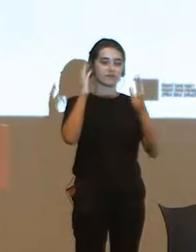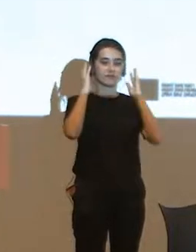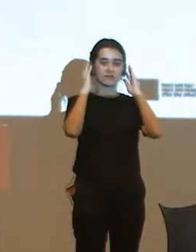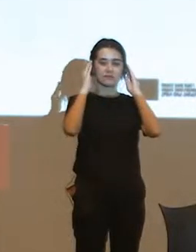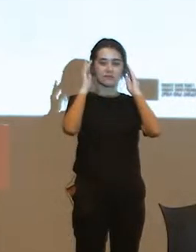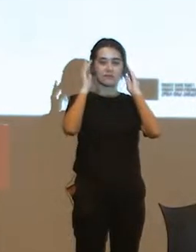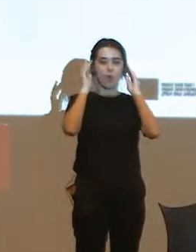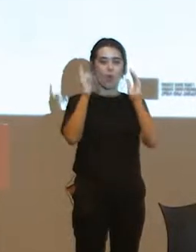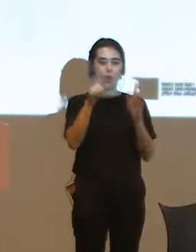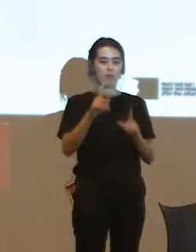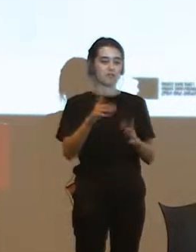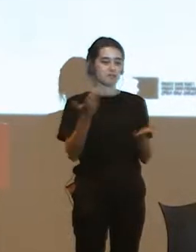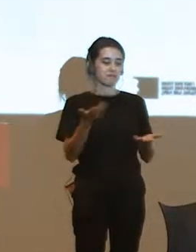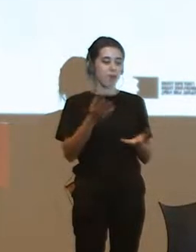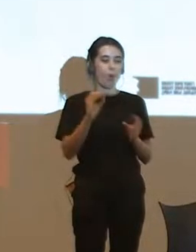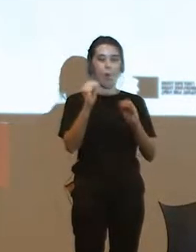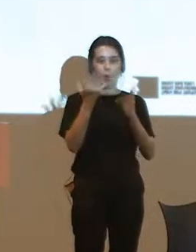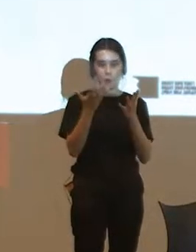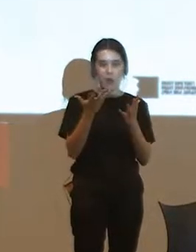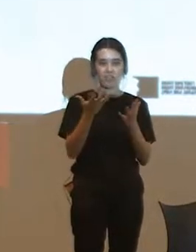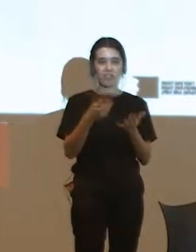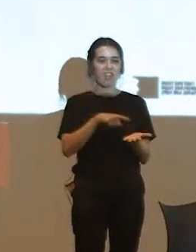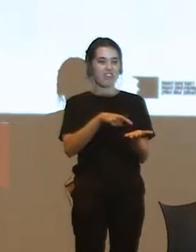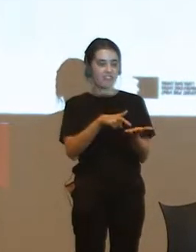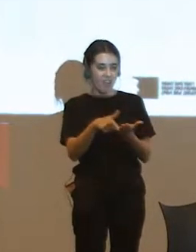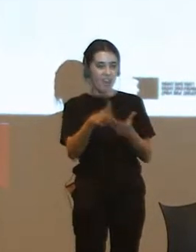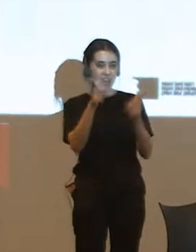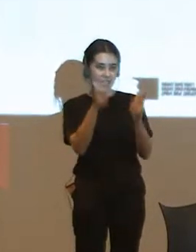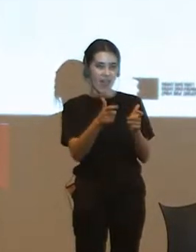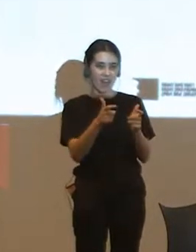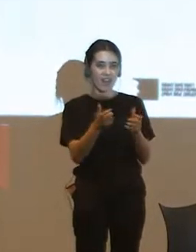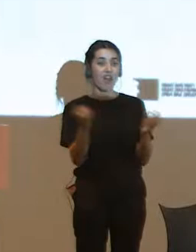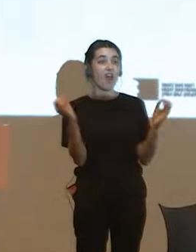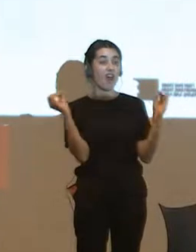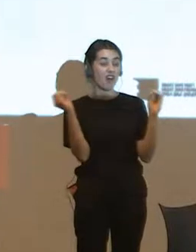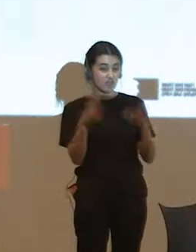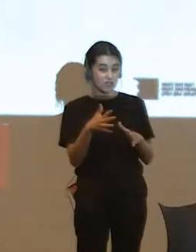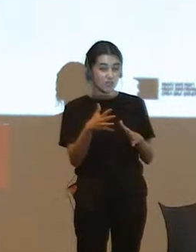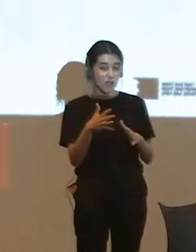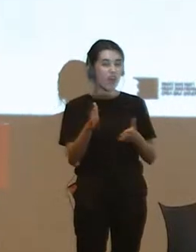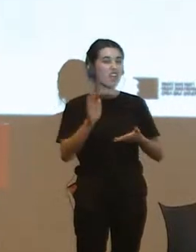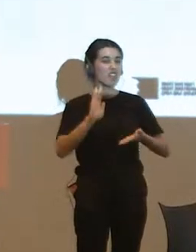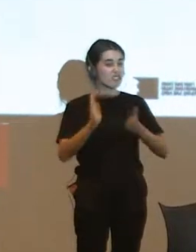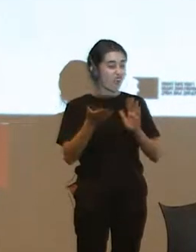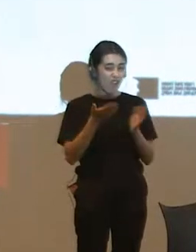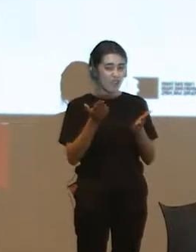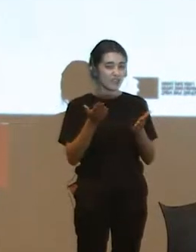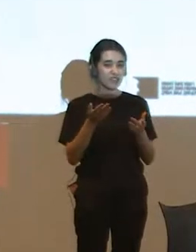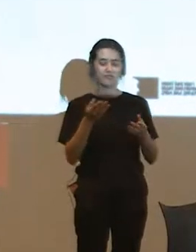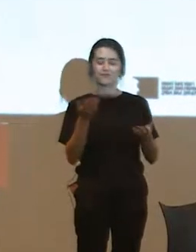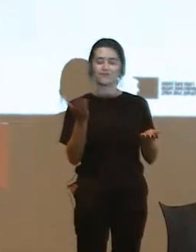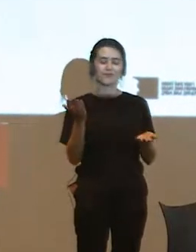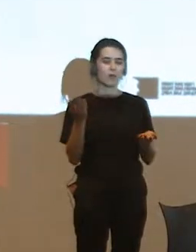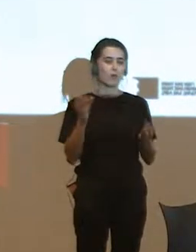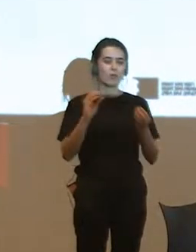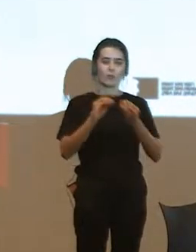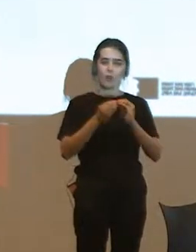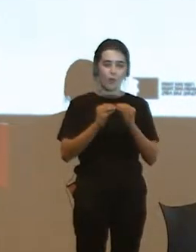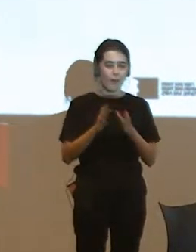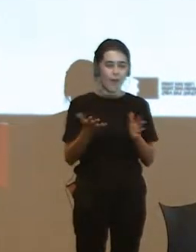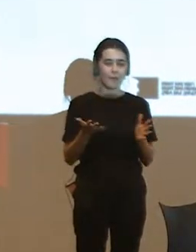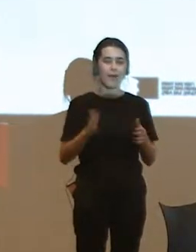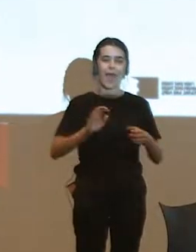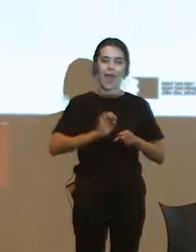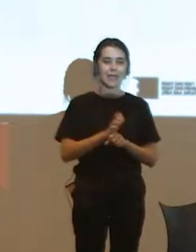border people fleeing from the same war type of war and violence they they are let in as they should be